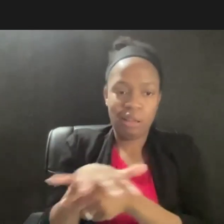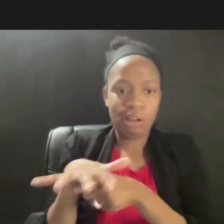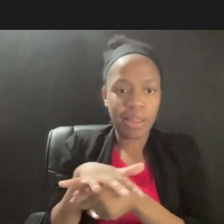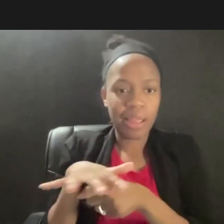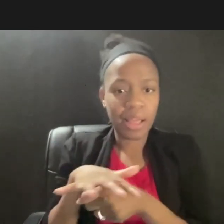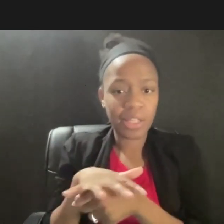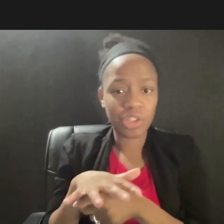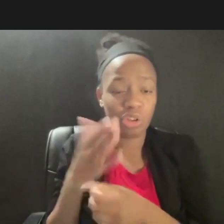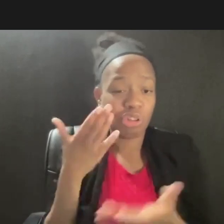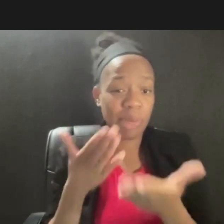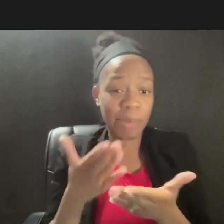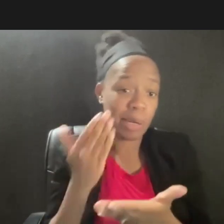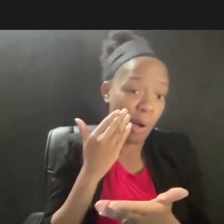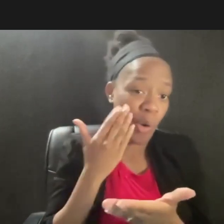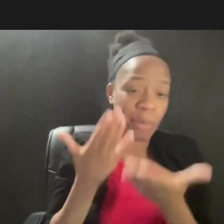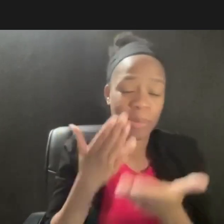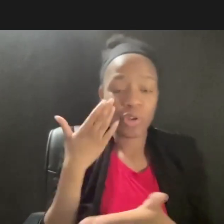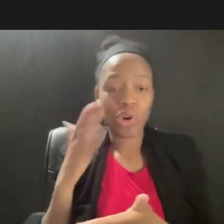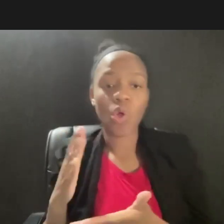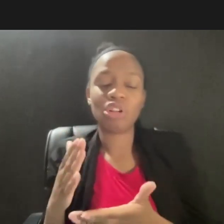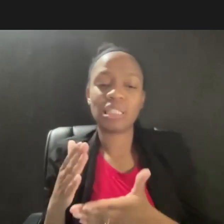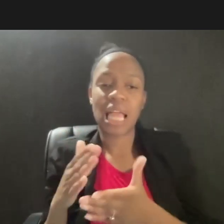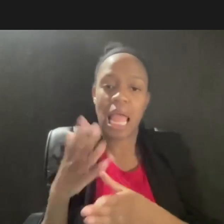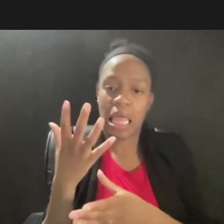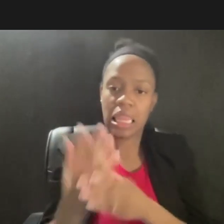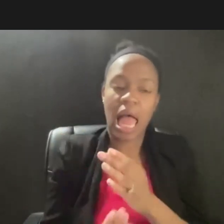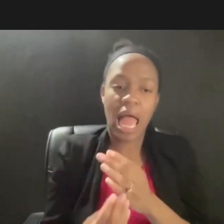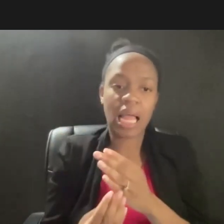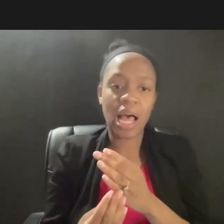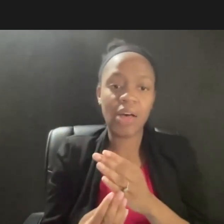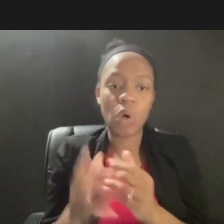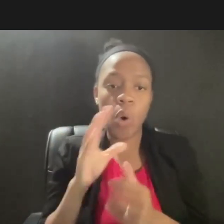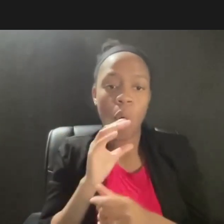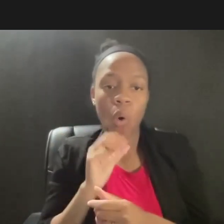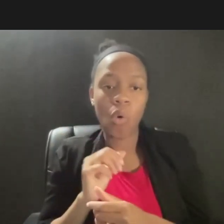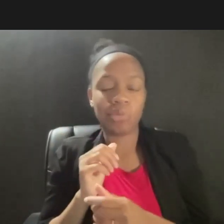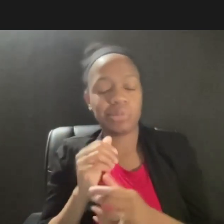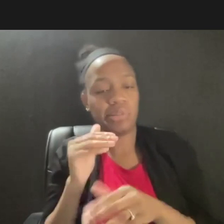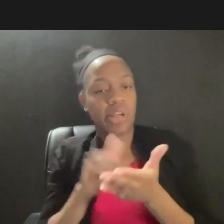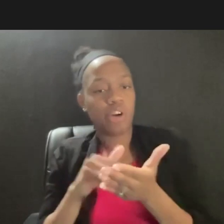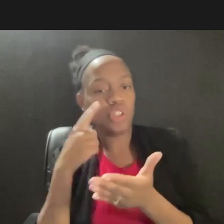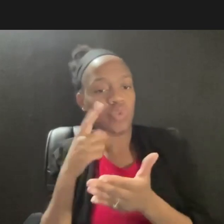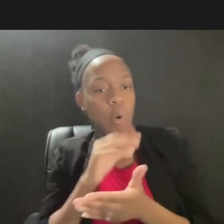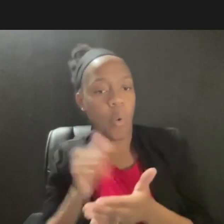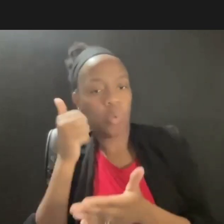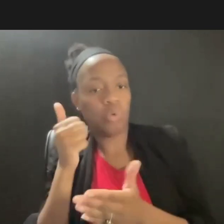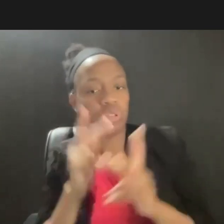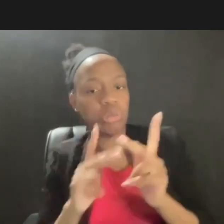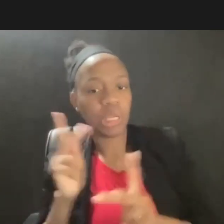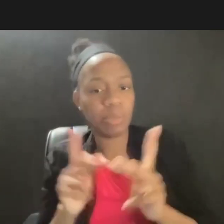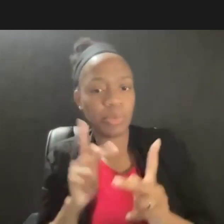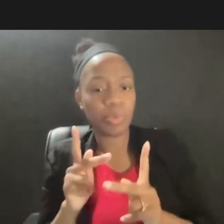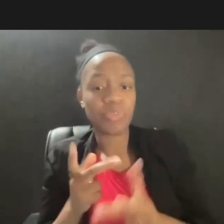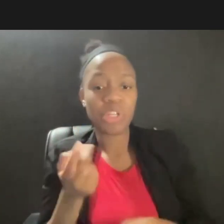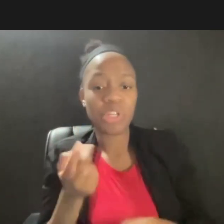not know, there is a lack of geriatricians across the United States. Of the a little more than 1